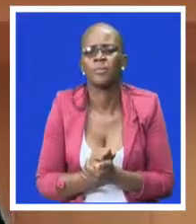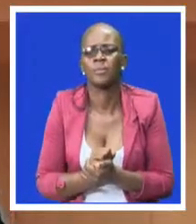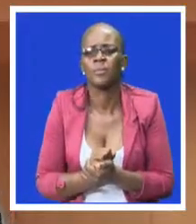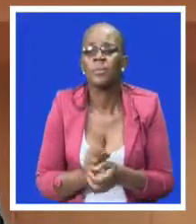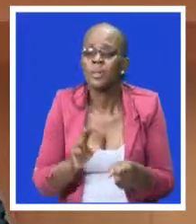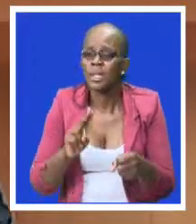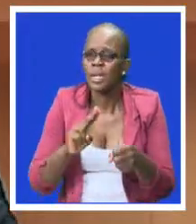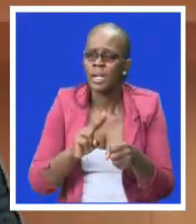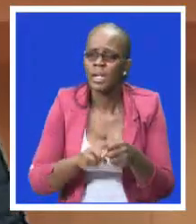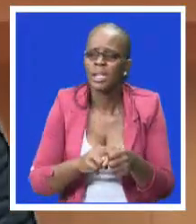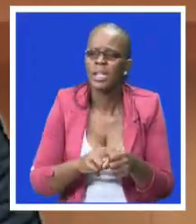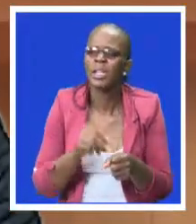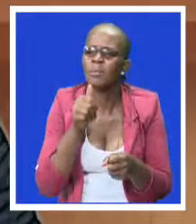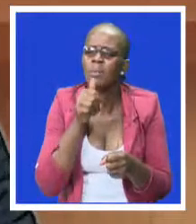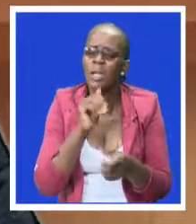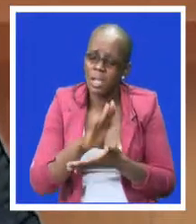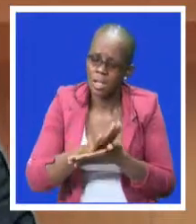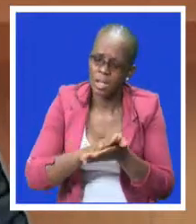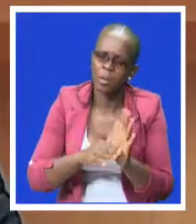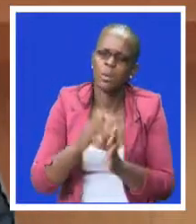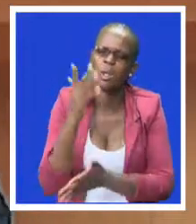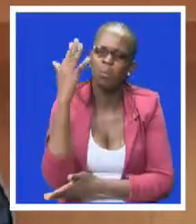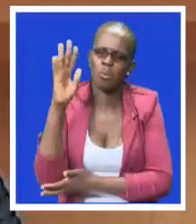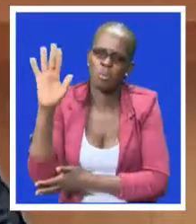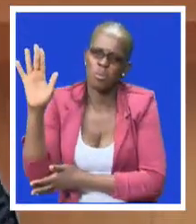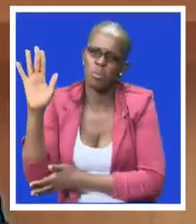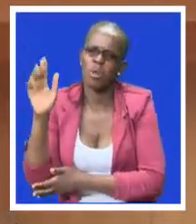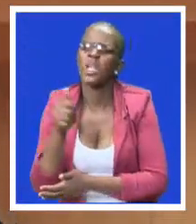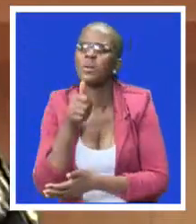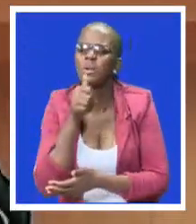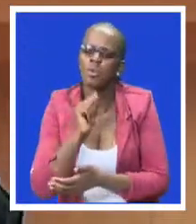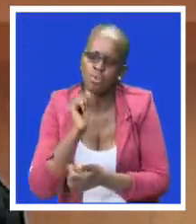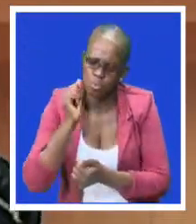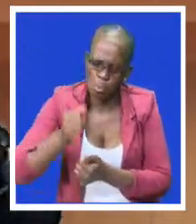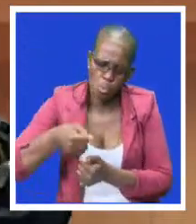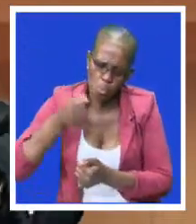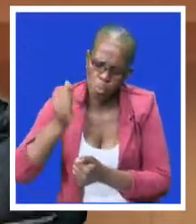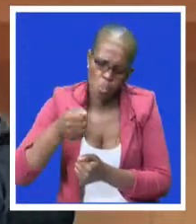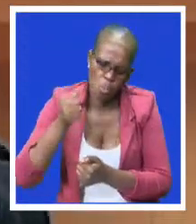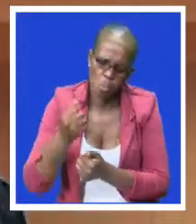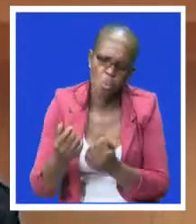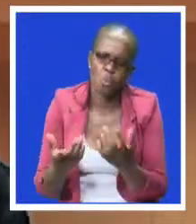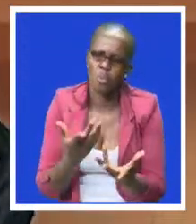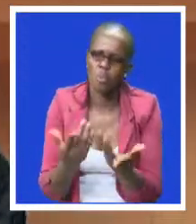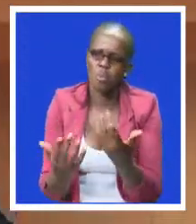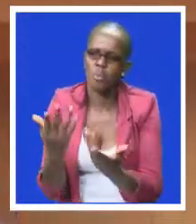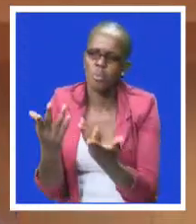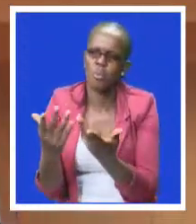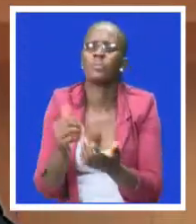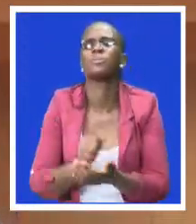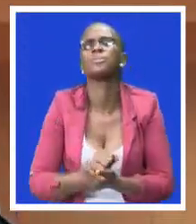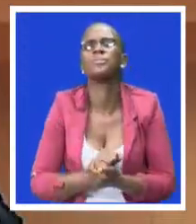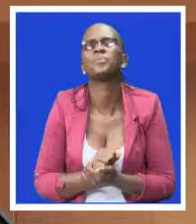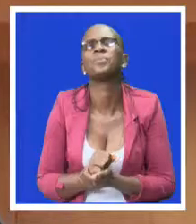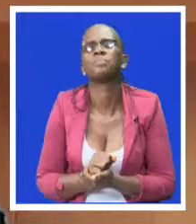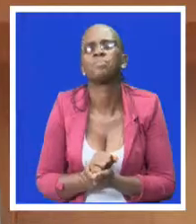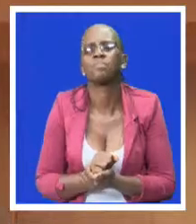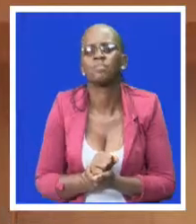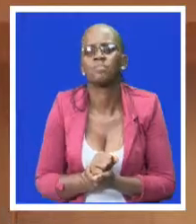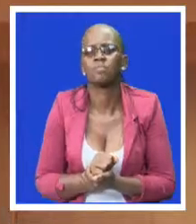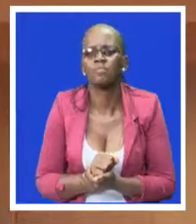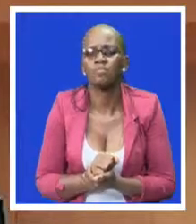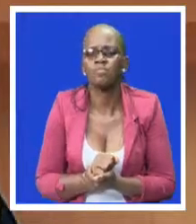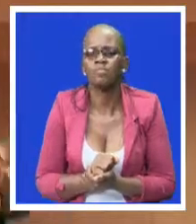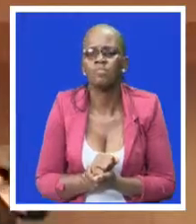was done by the San women. So also we are saying men do